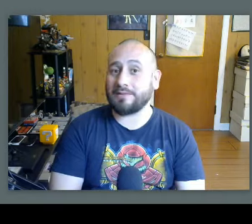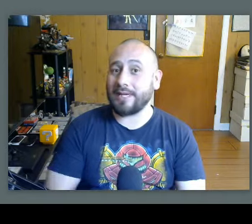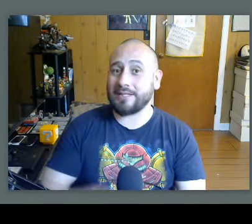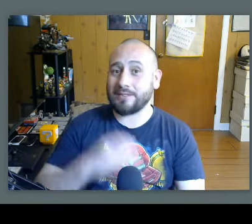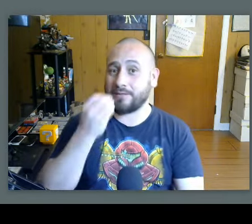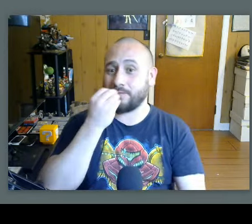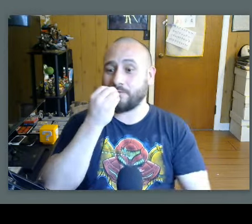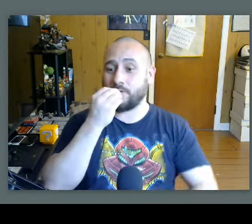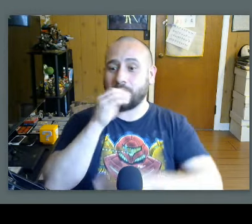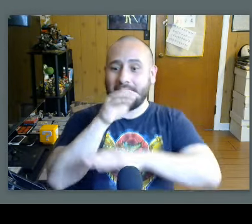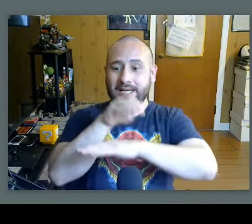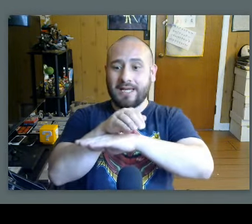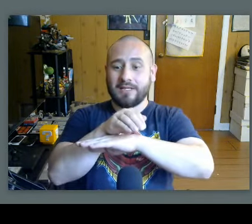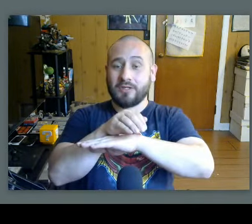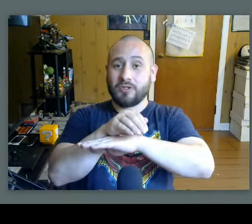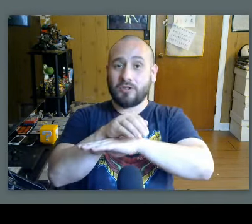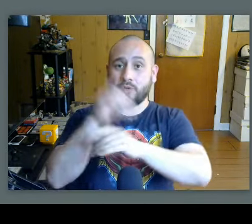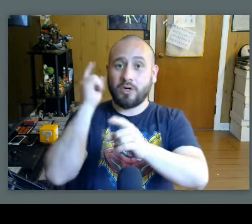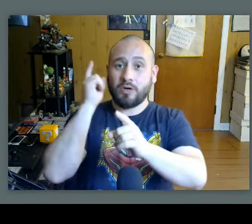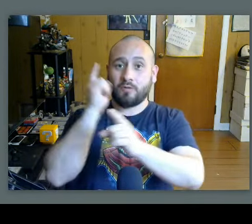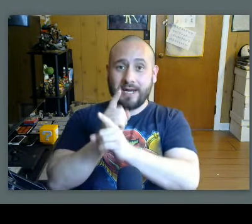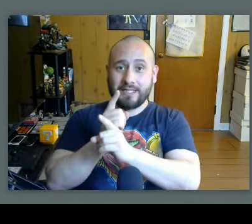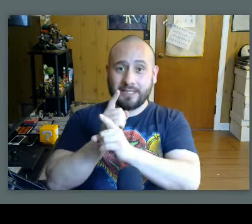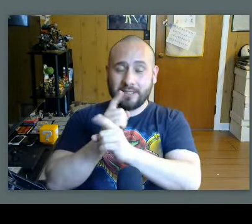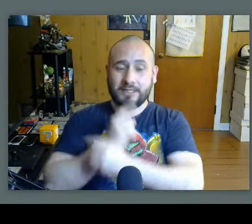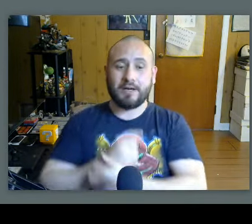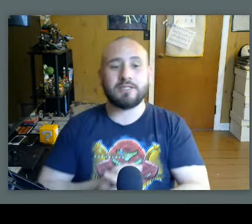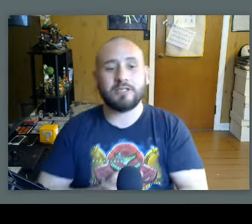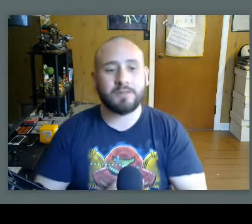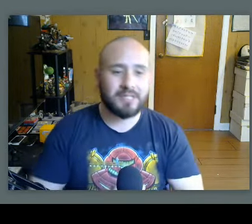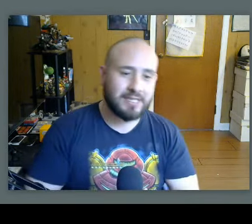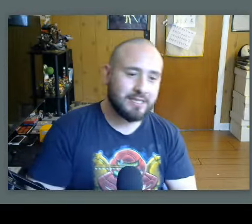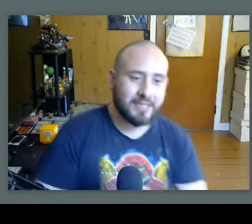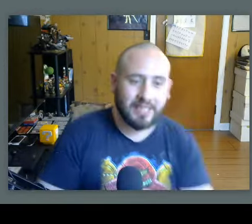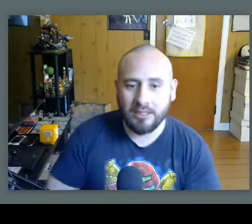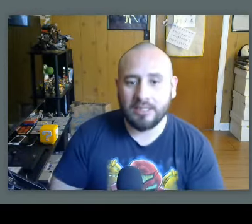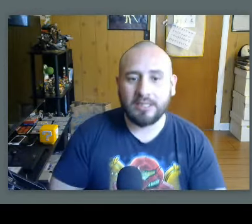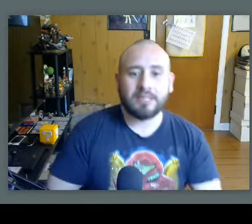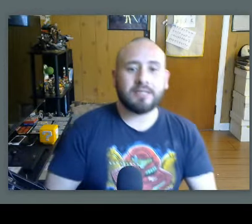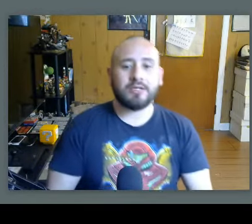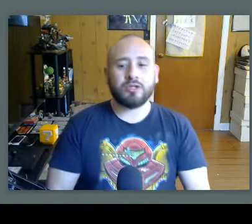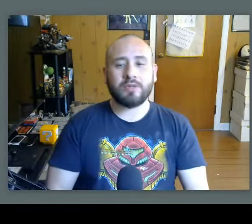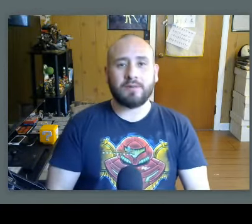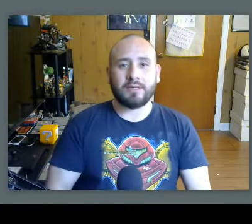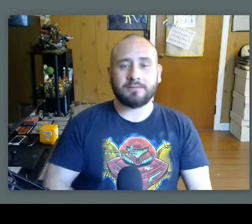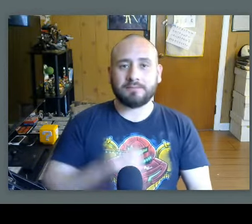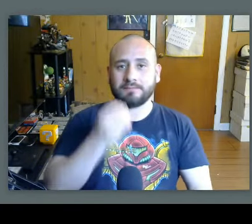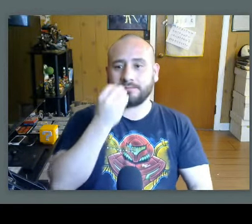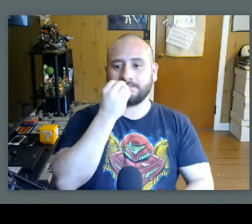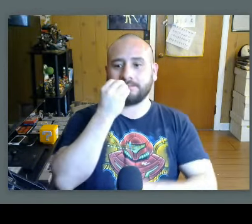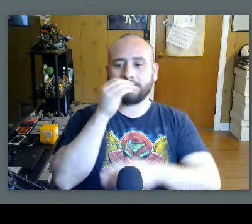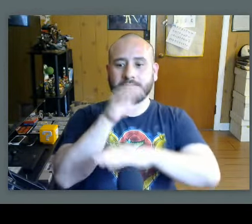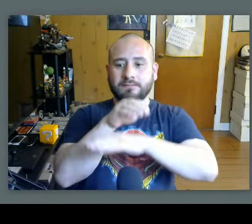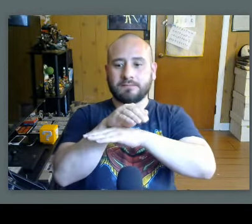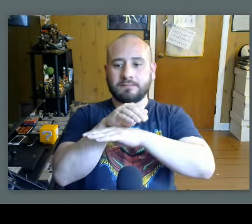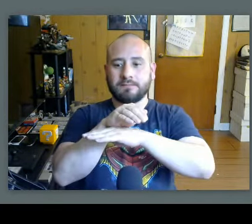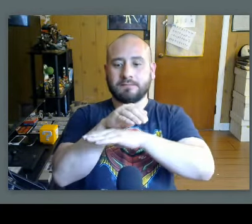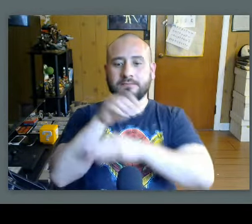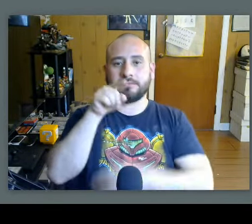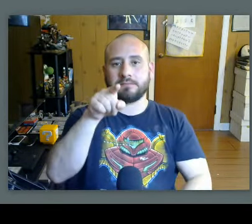If you answered food at night, you are right. All right. So let's put this sentence together. Dinner, you eat what?